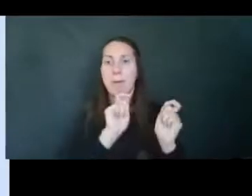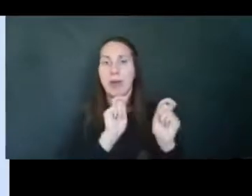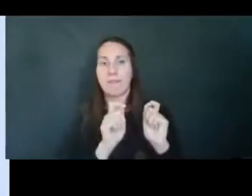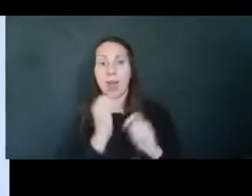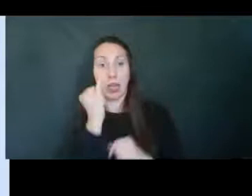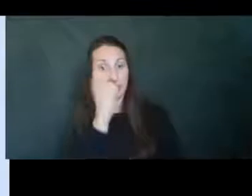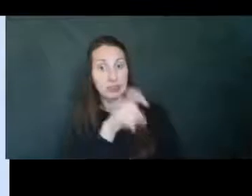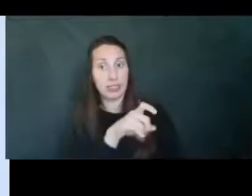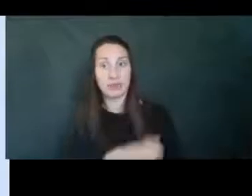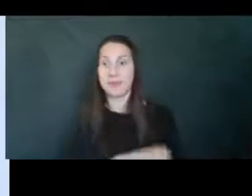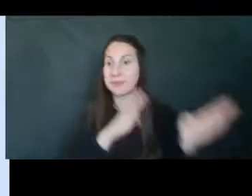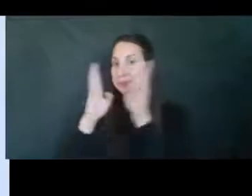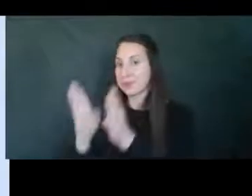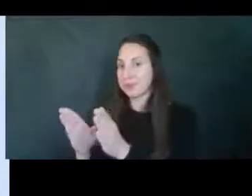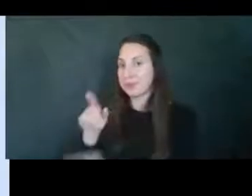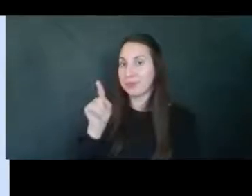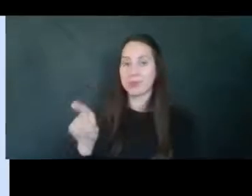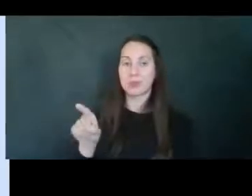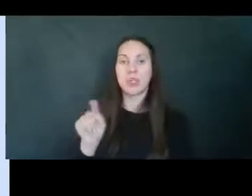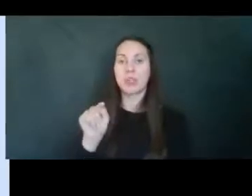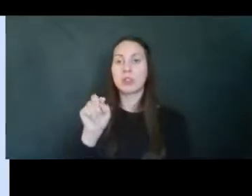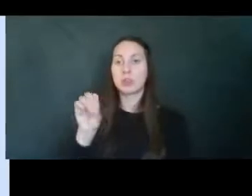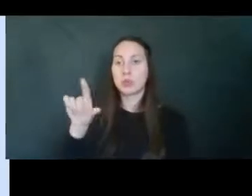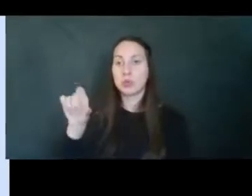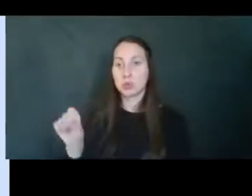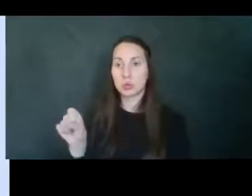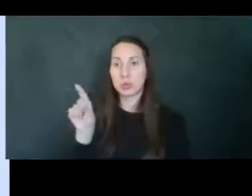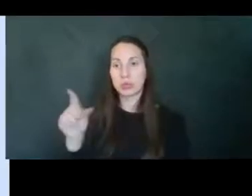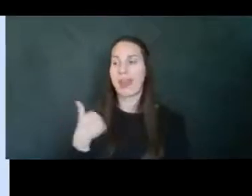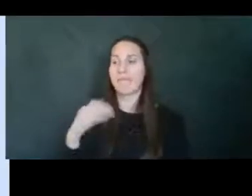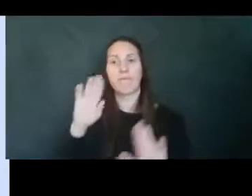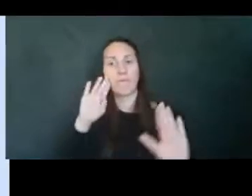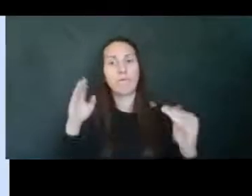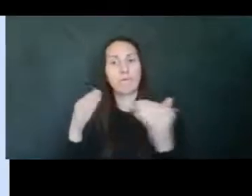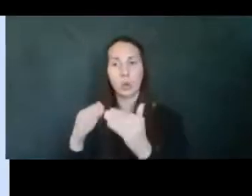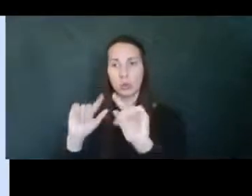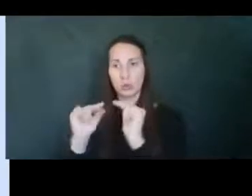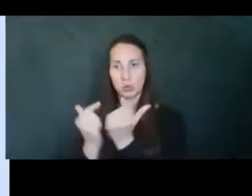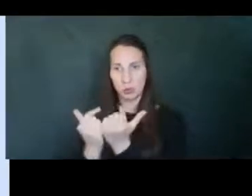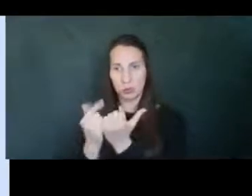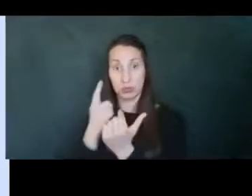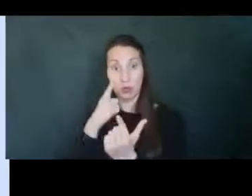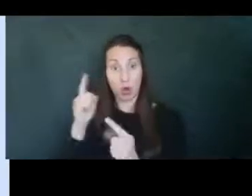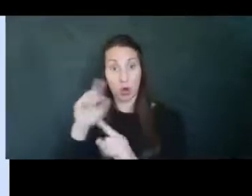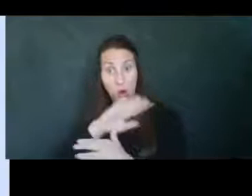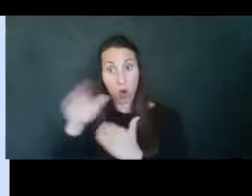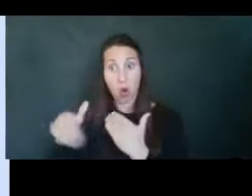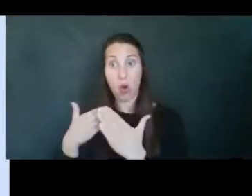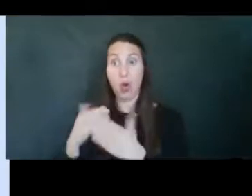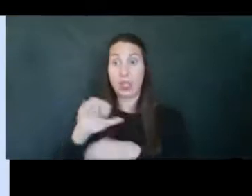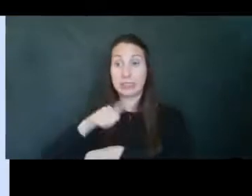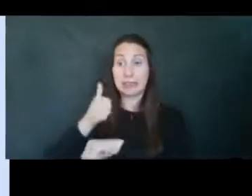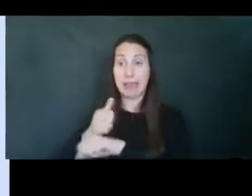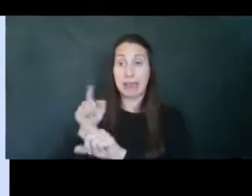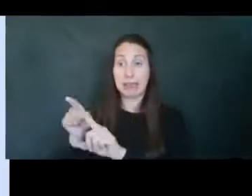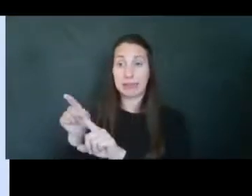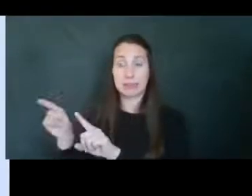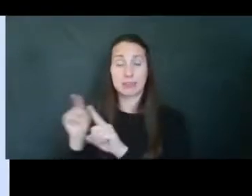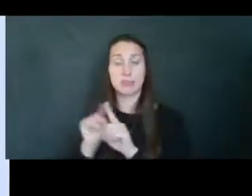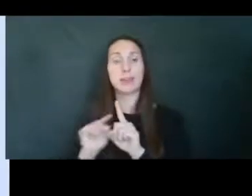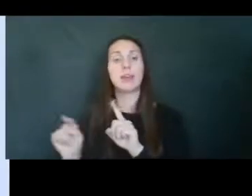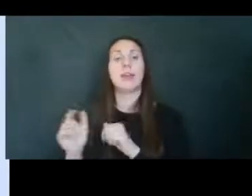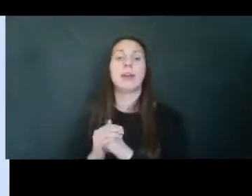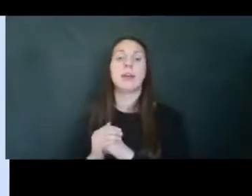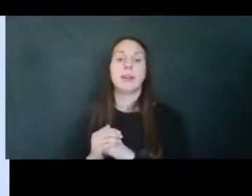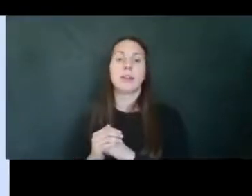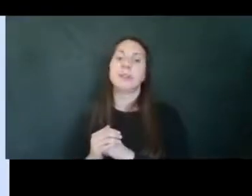Synagogues, our tools, we had focus groups in all settings, which was an opportunity also to identify people who might